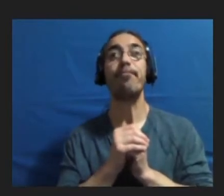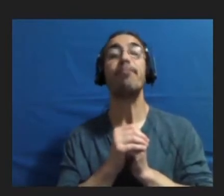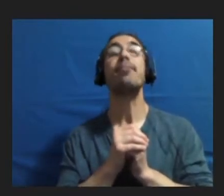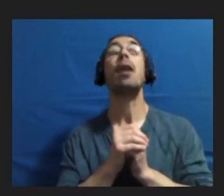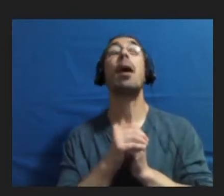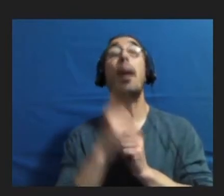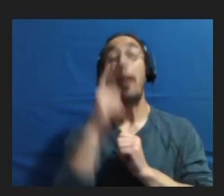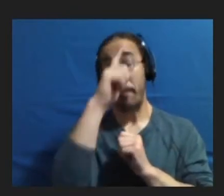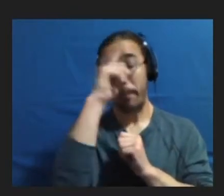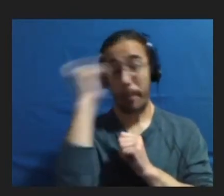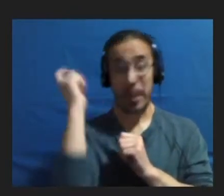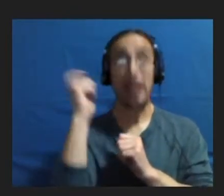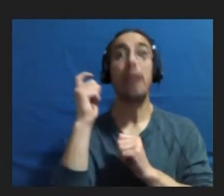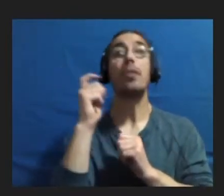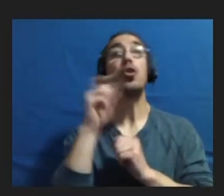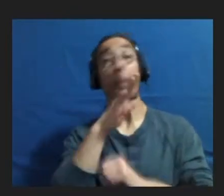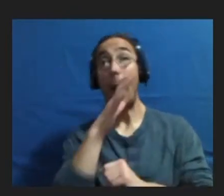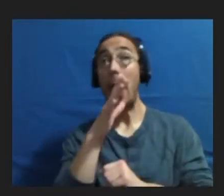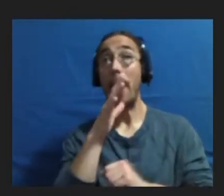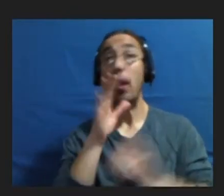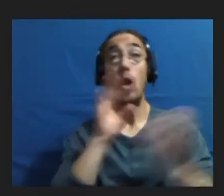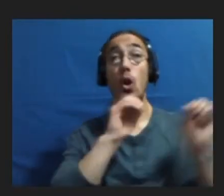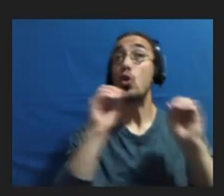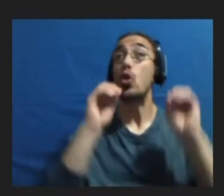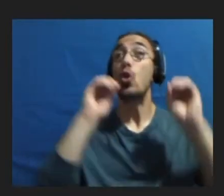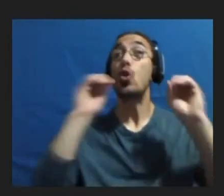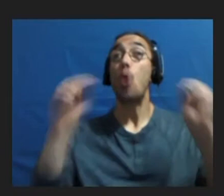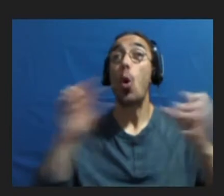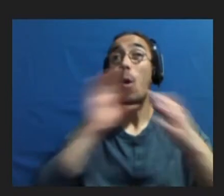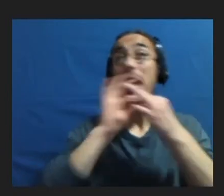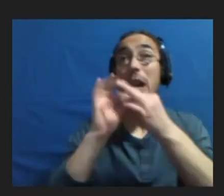the community before, that she didn't have all that knowledge, that